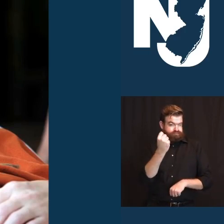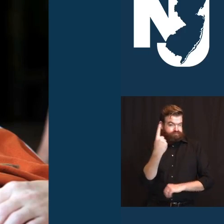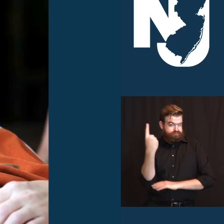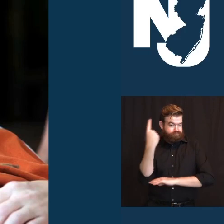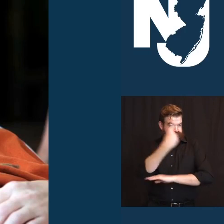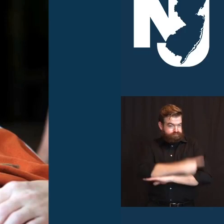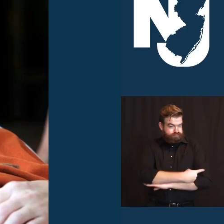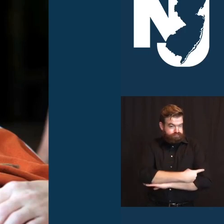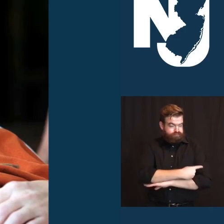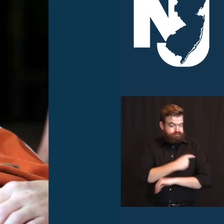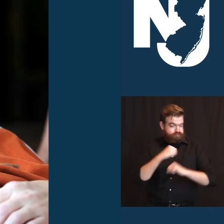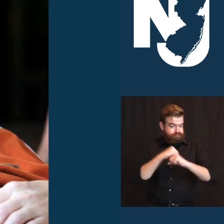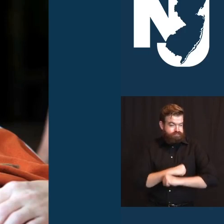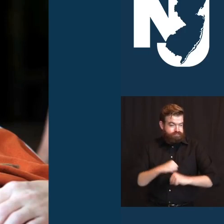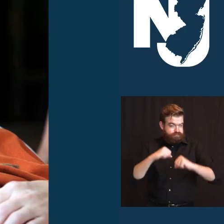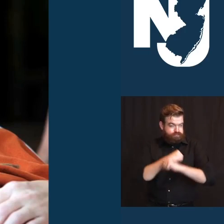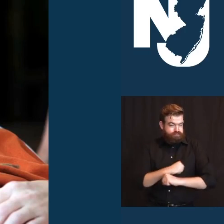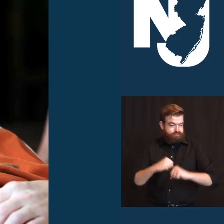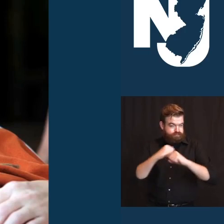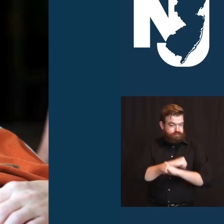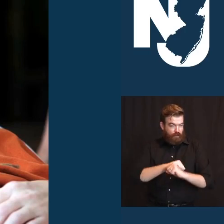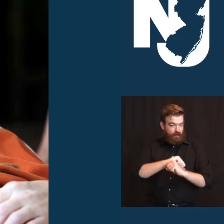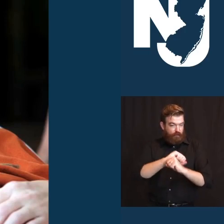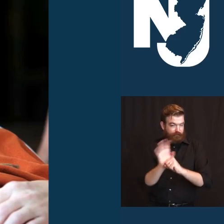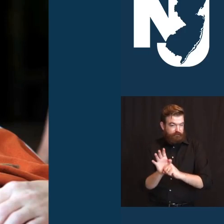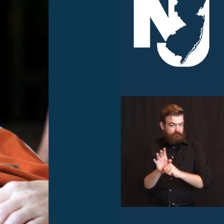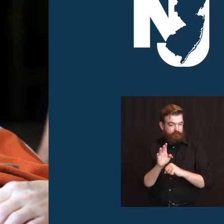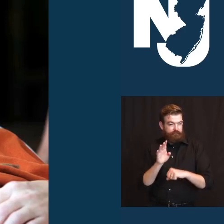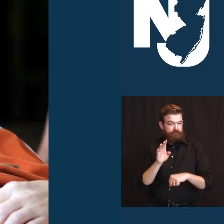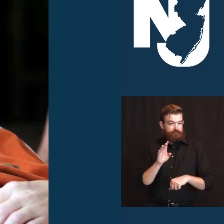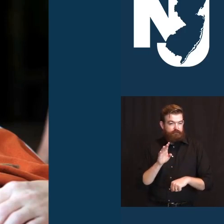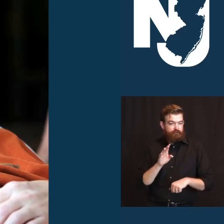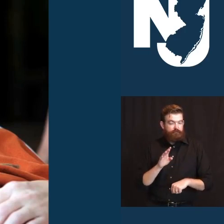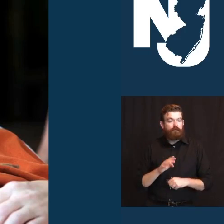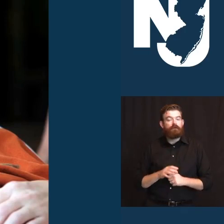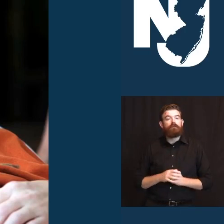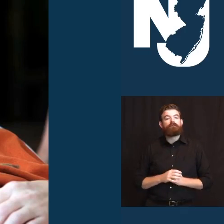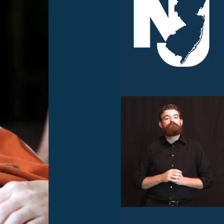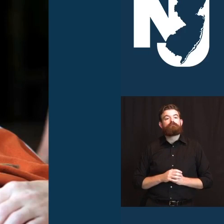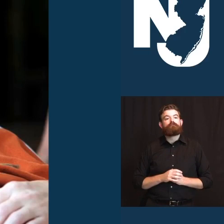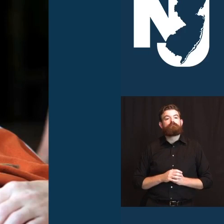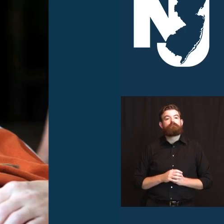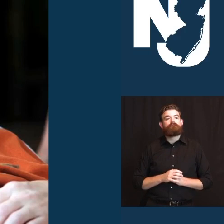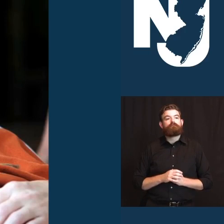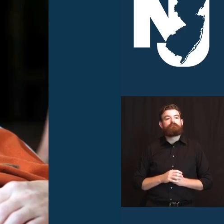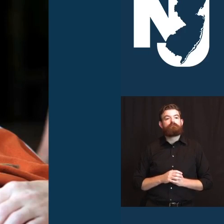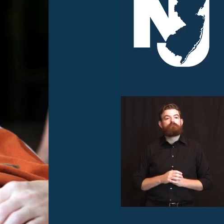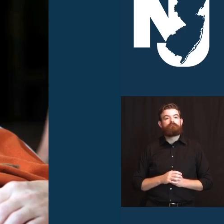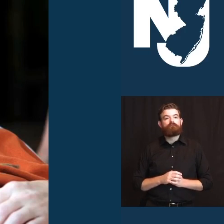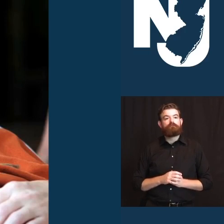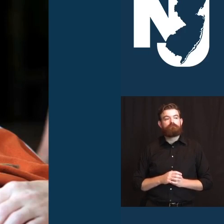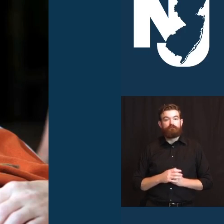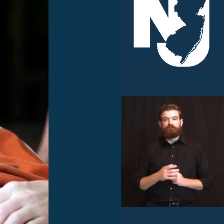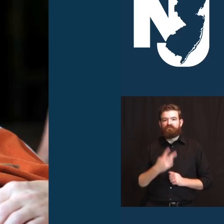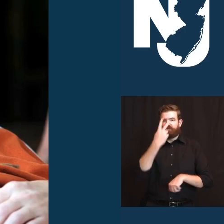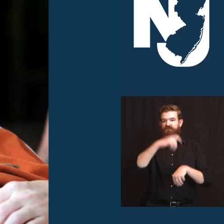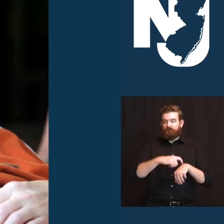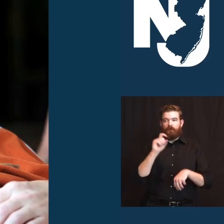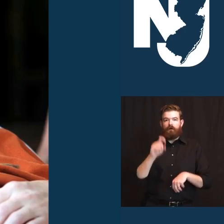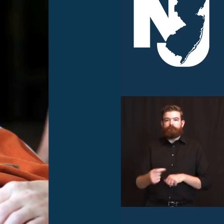fight against the virus. He was twice, not once, Judy, but twice placed on a ventilator. He required